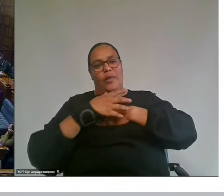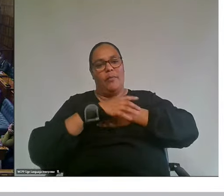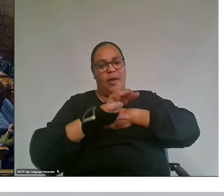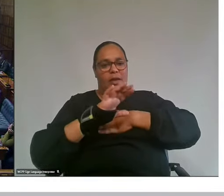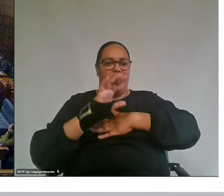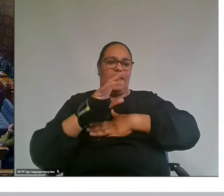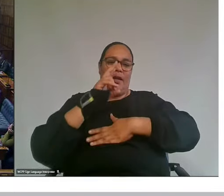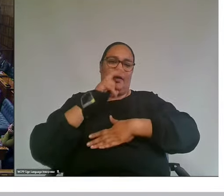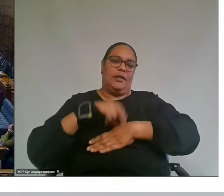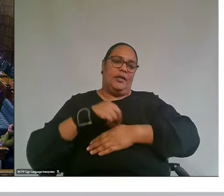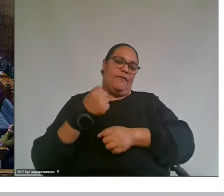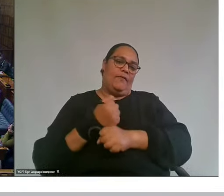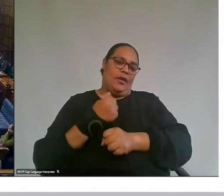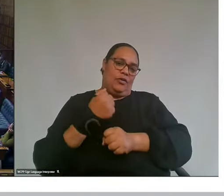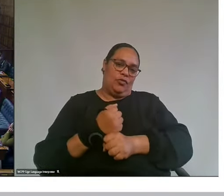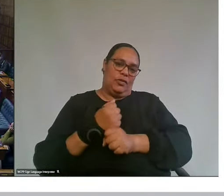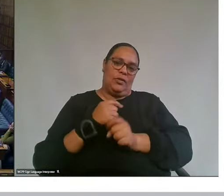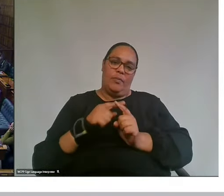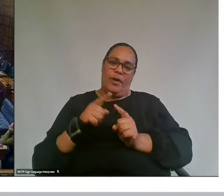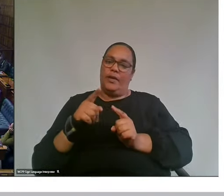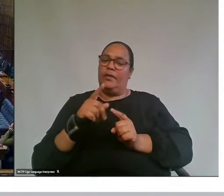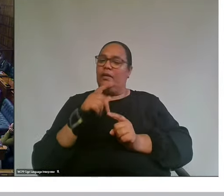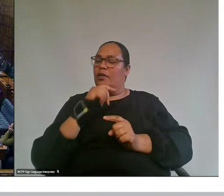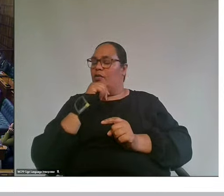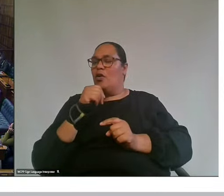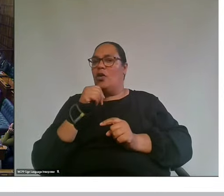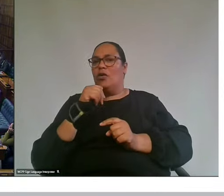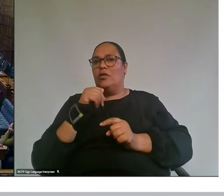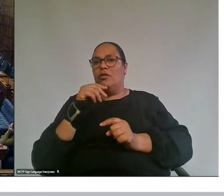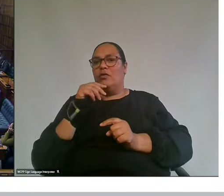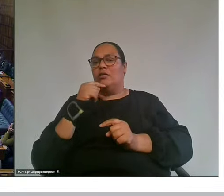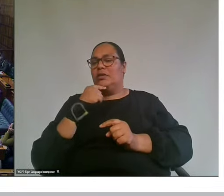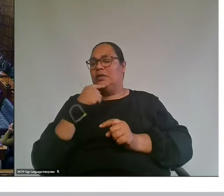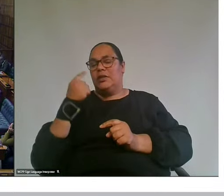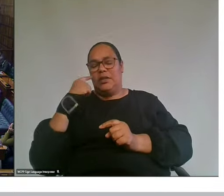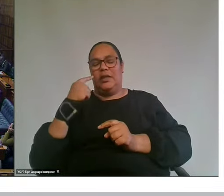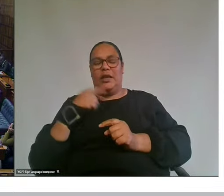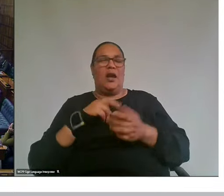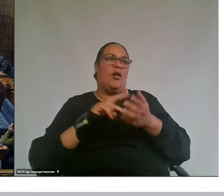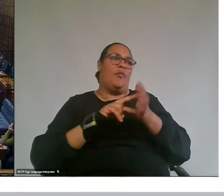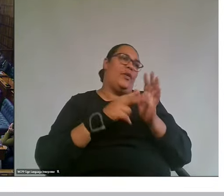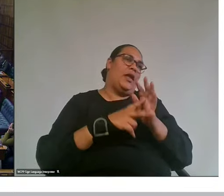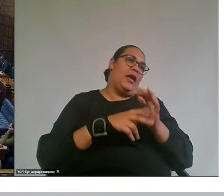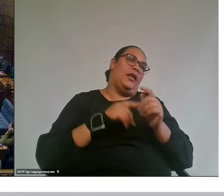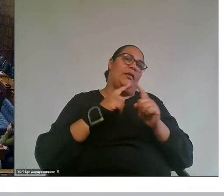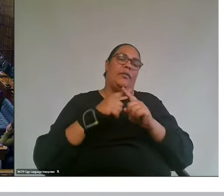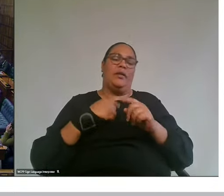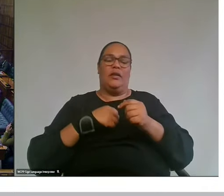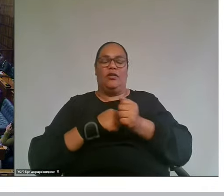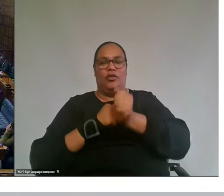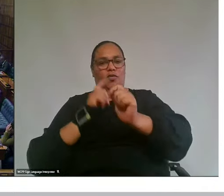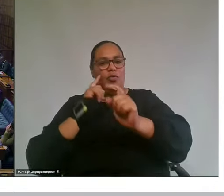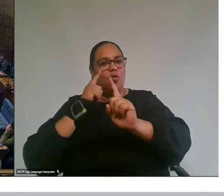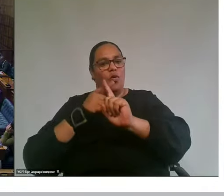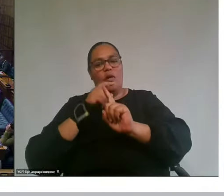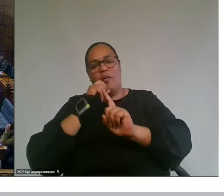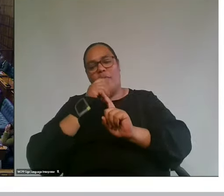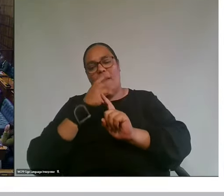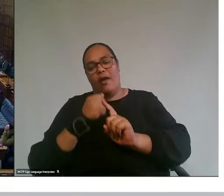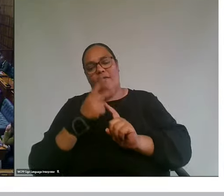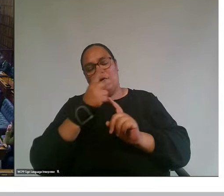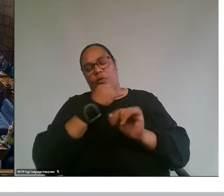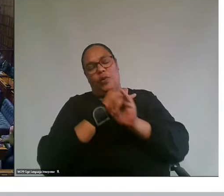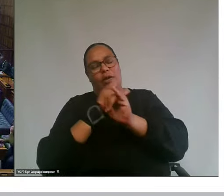necessary functions but that don't undermine our planning and our strategic goals that we have as the two